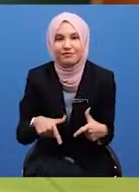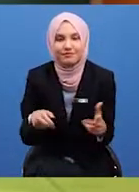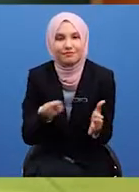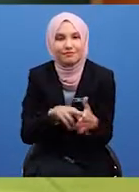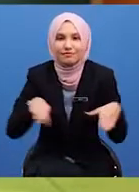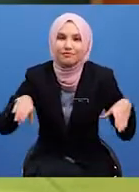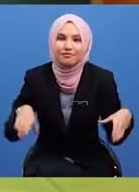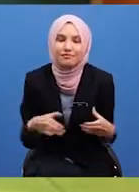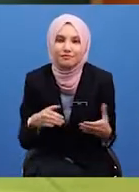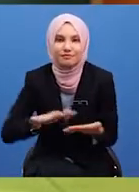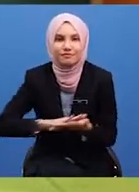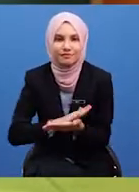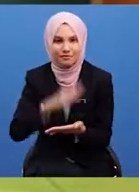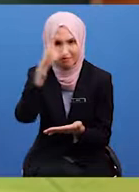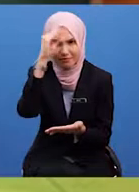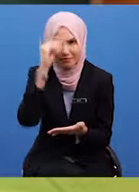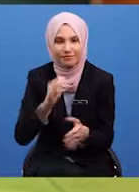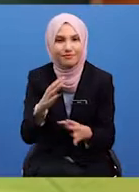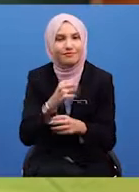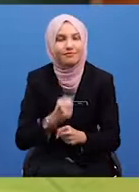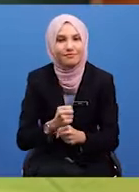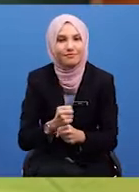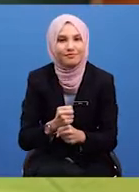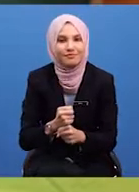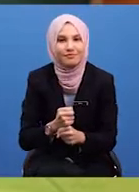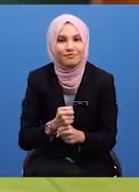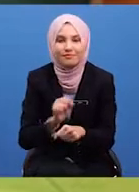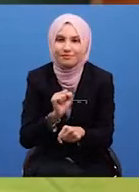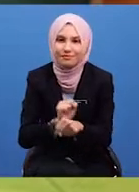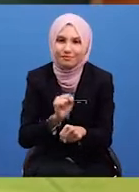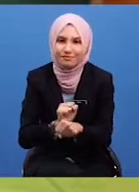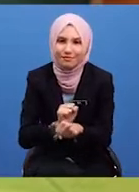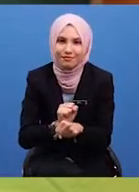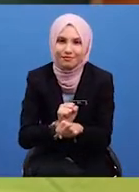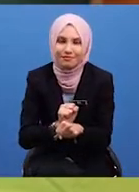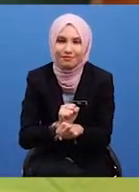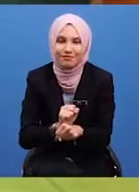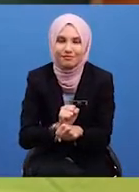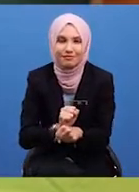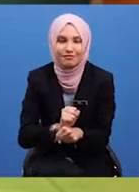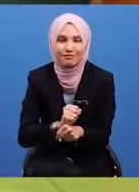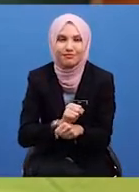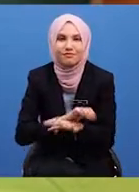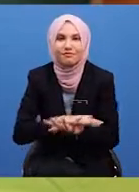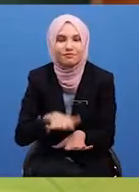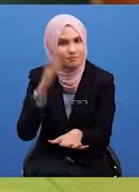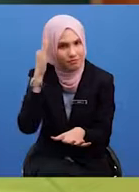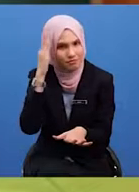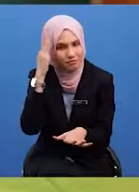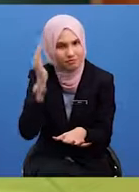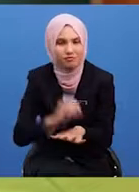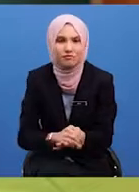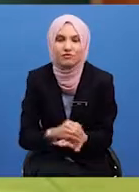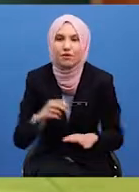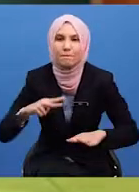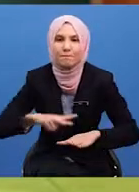paper. Boys, taking someone else's work without the writer's permission is a plagiarism, and